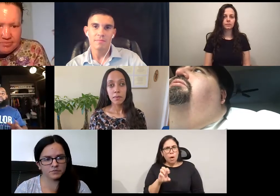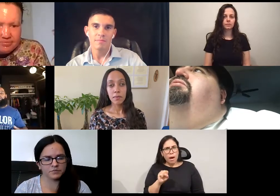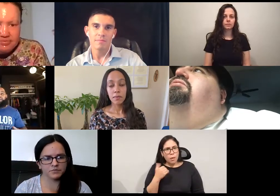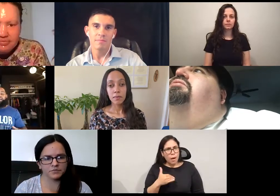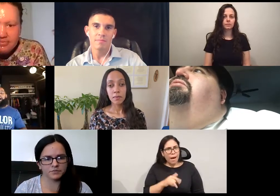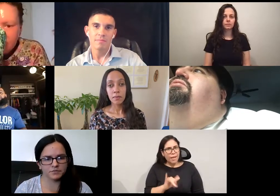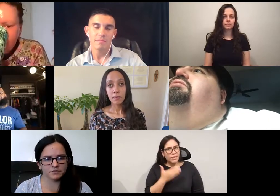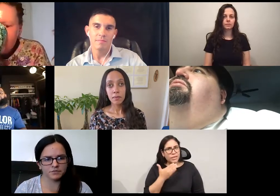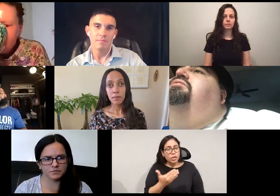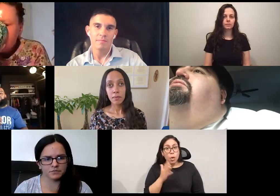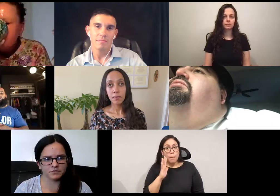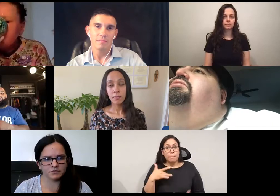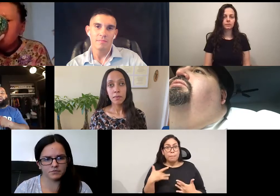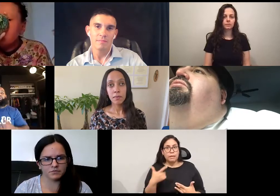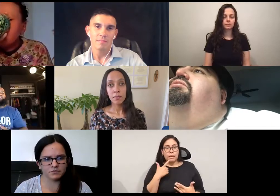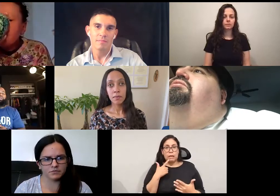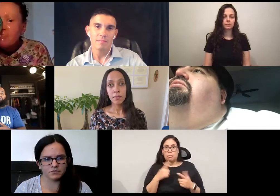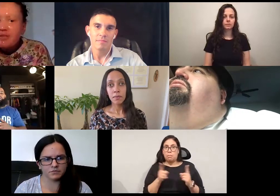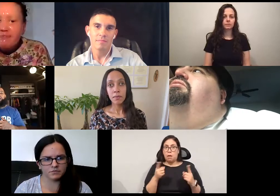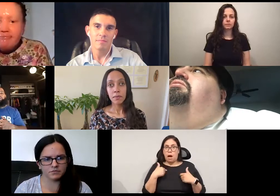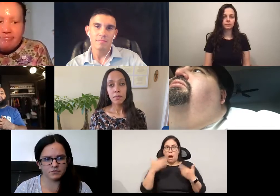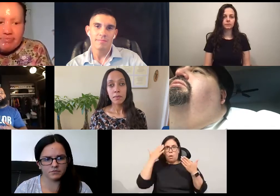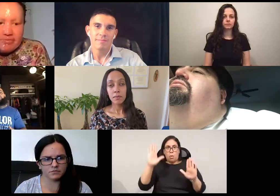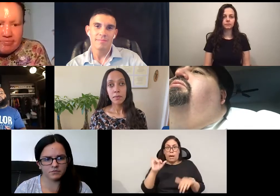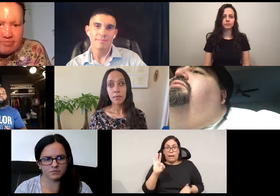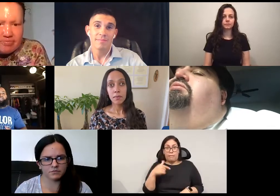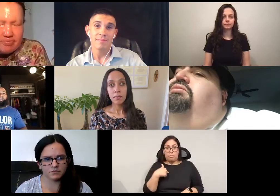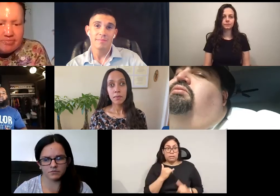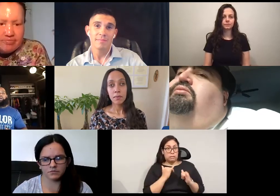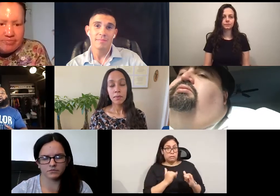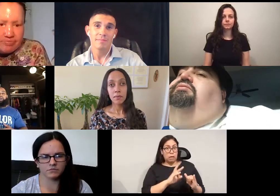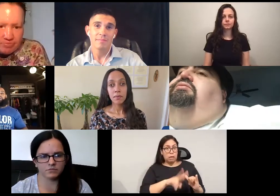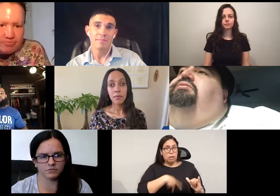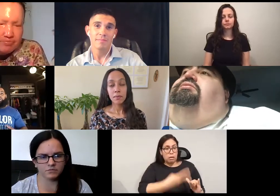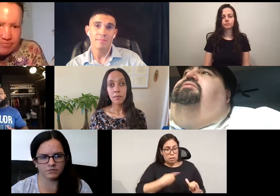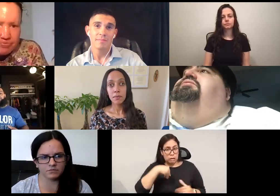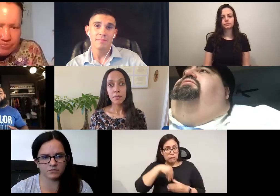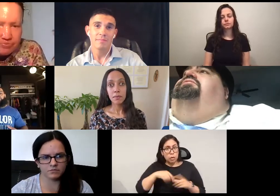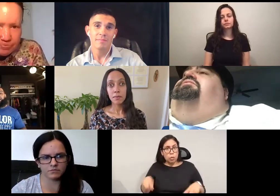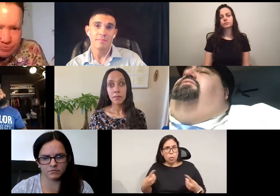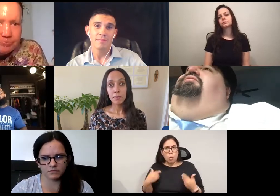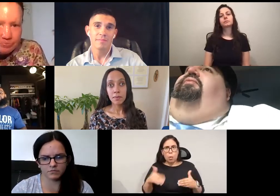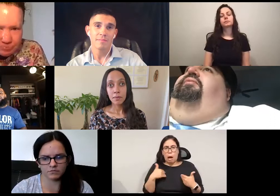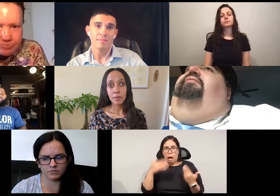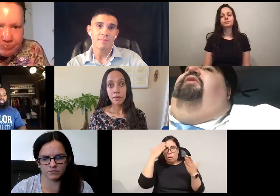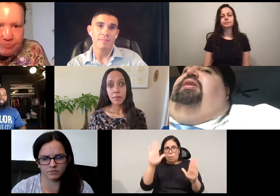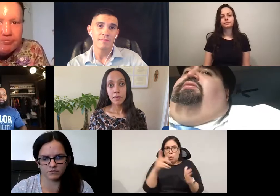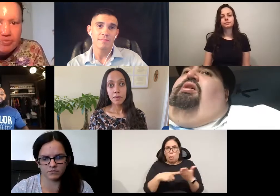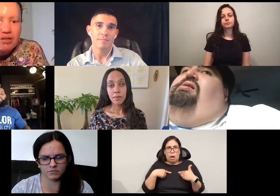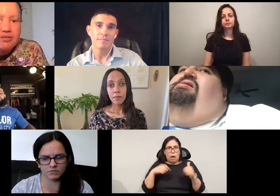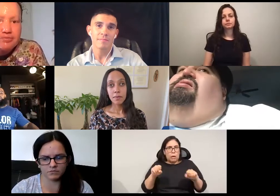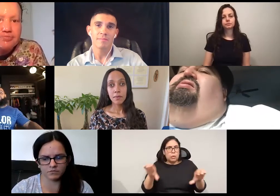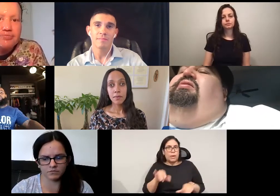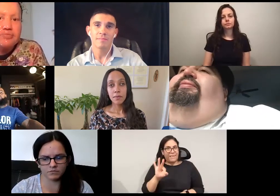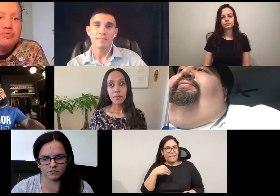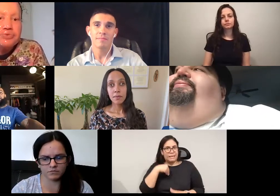would end with, I don't know what I would do if I was in a wheelchair, or I don't know what I could do if I was in that